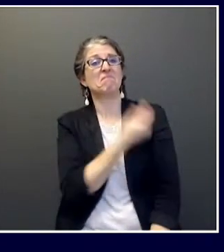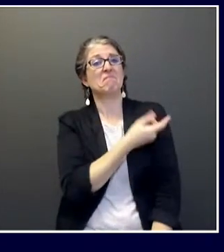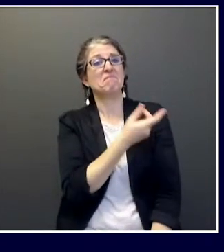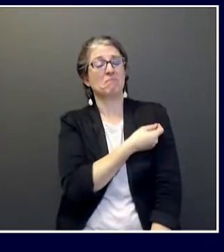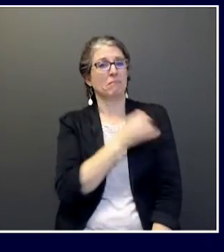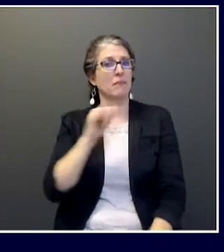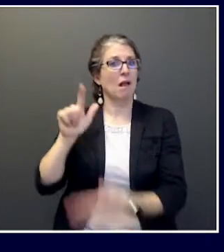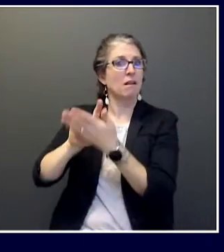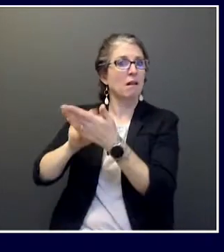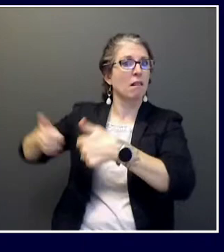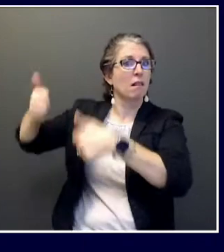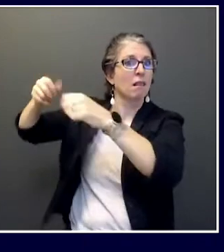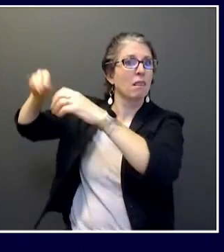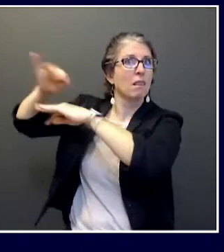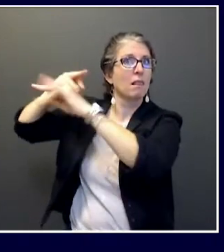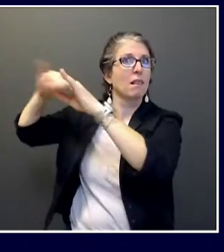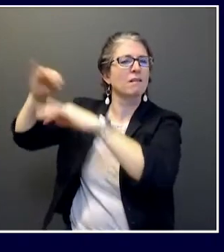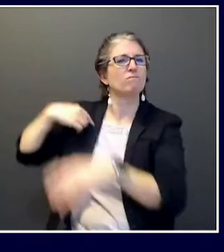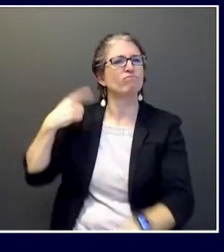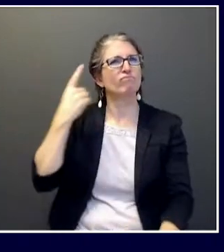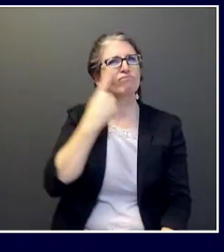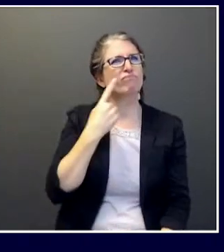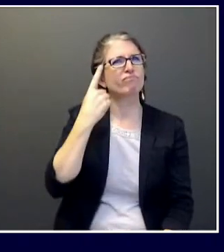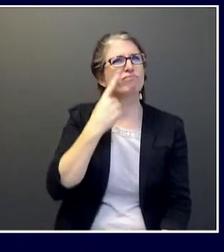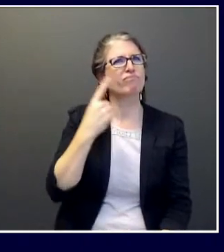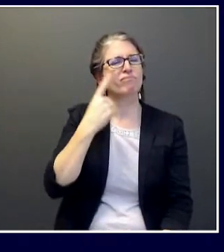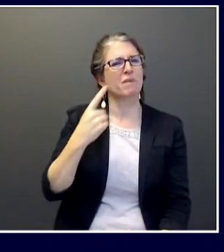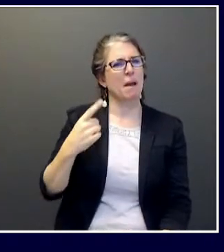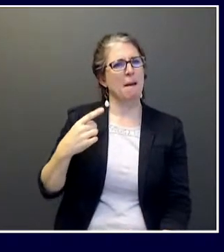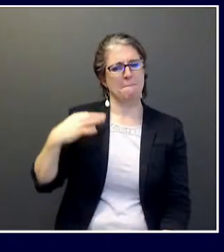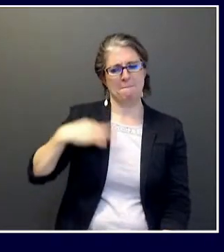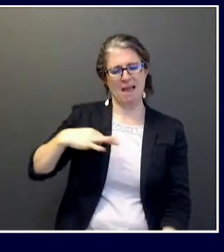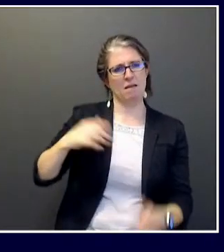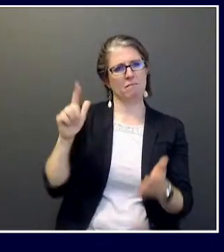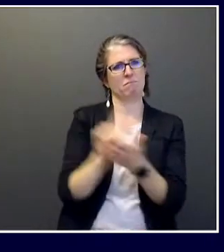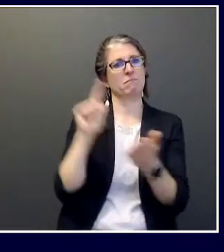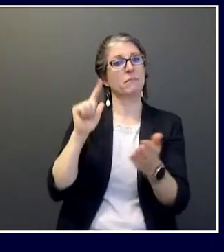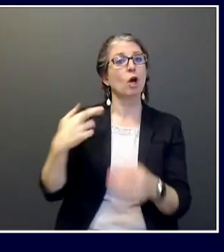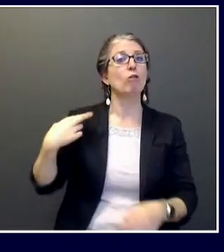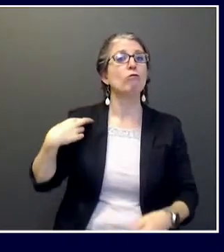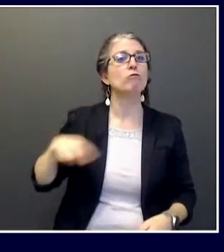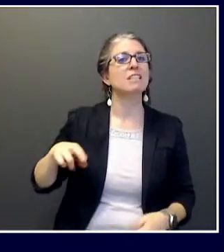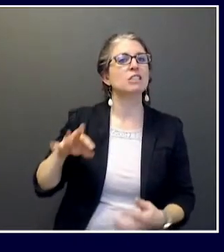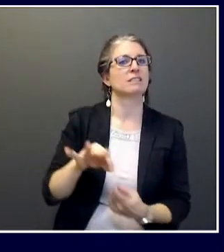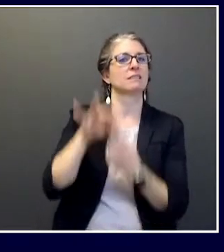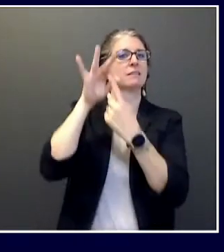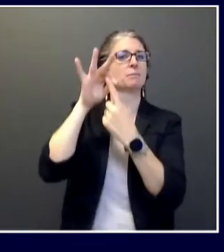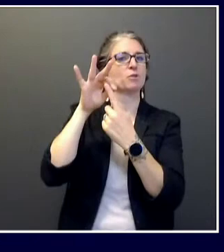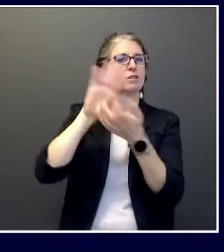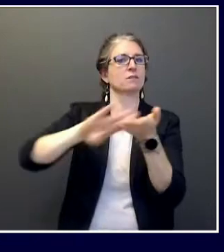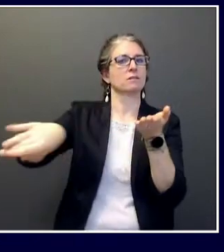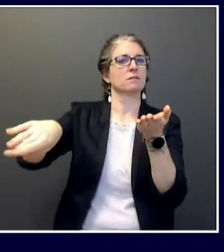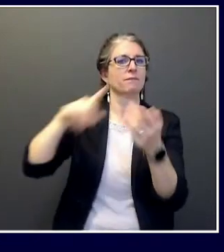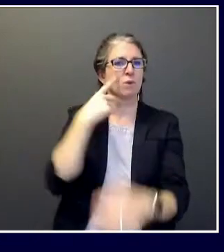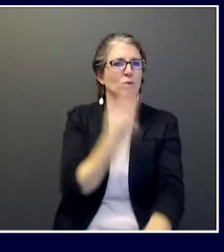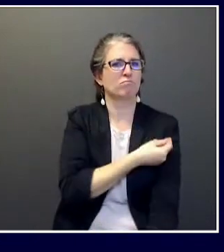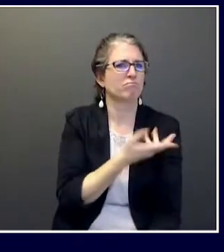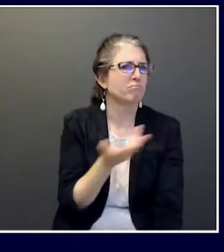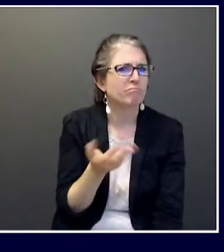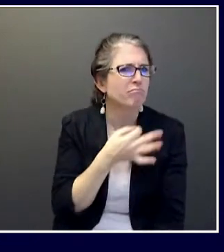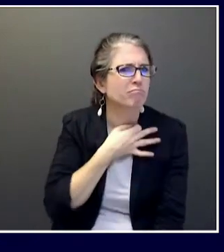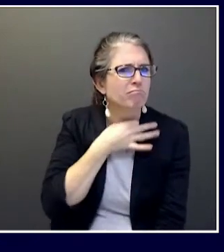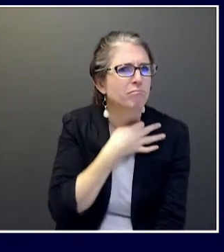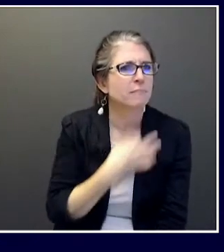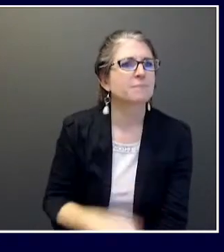religious exemption for the vaccine mandate? We're not allowed. The legislature in 2019 removed that